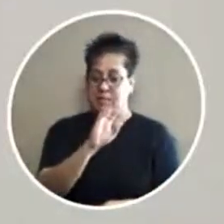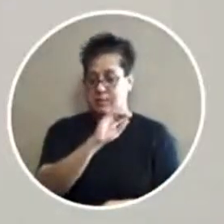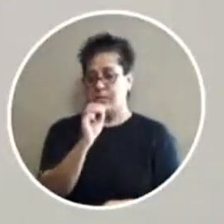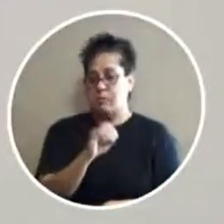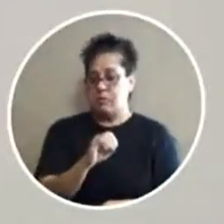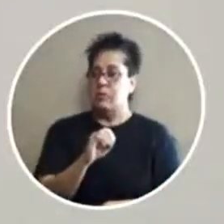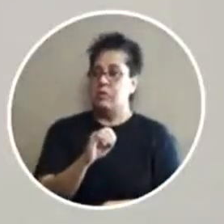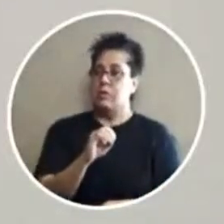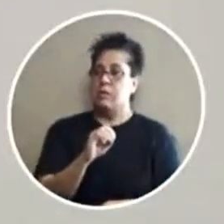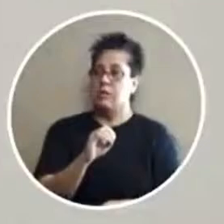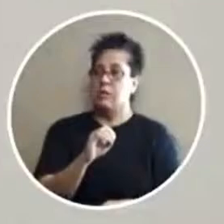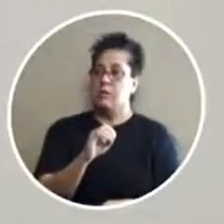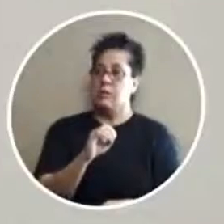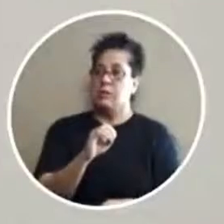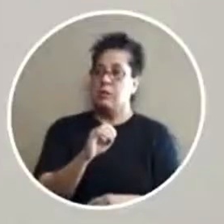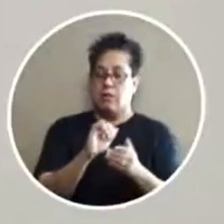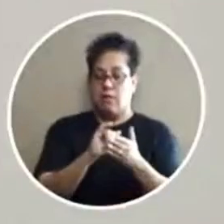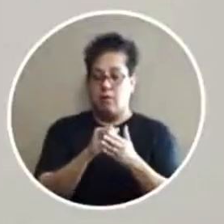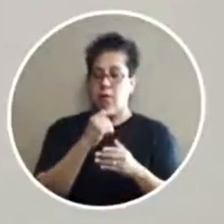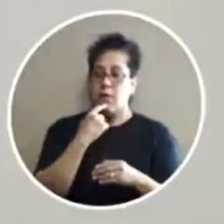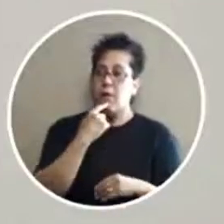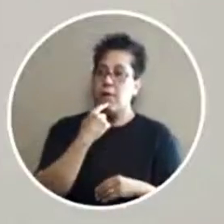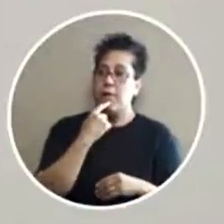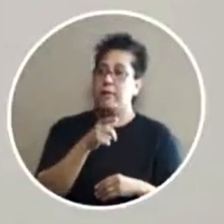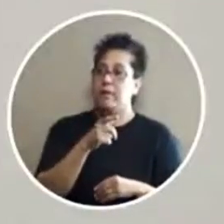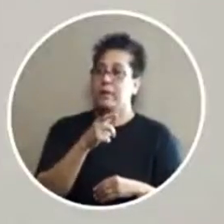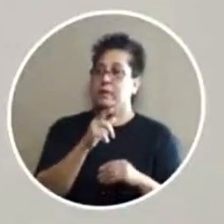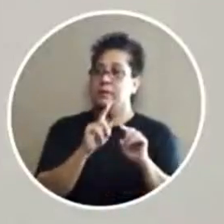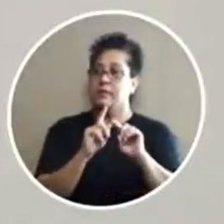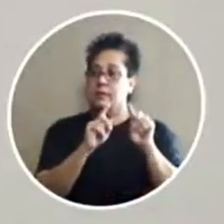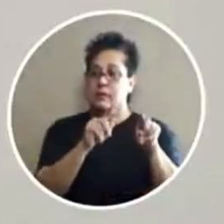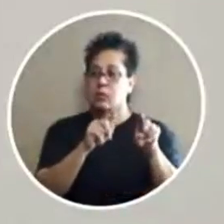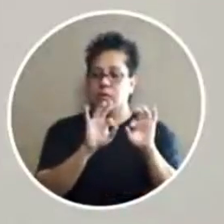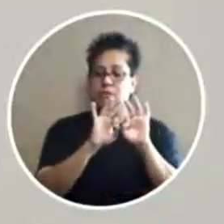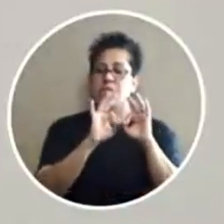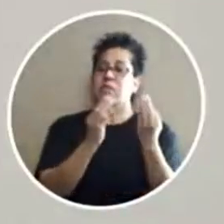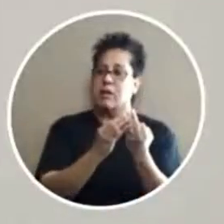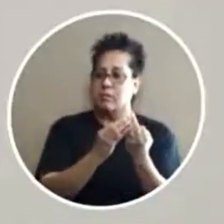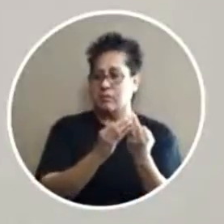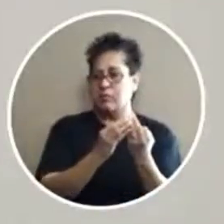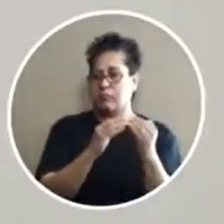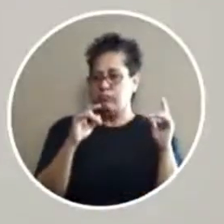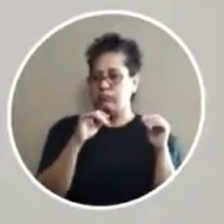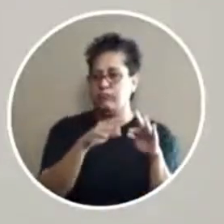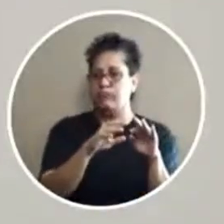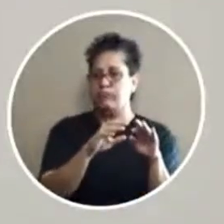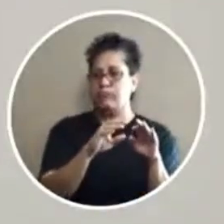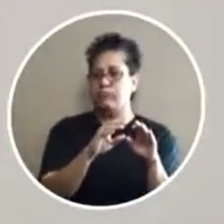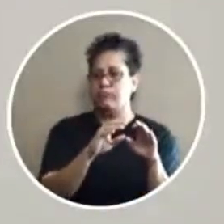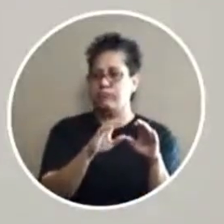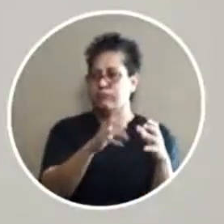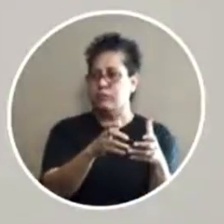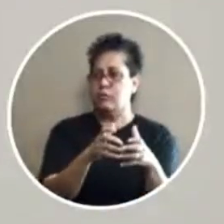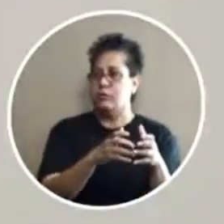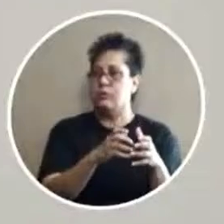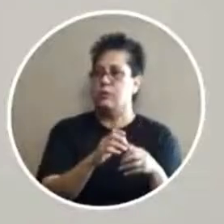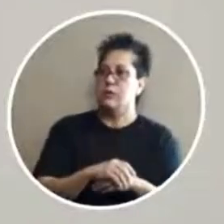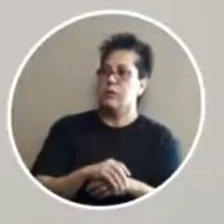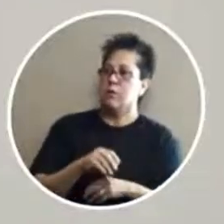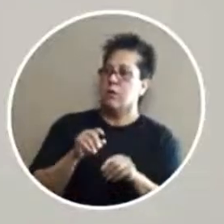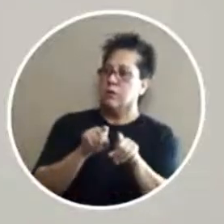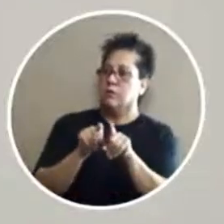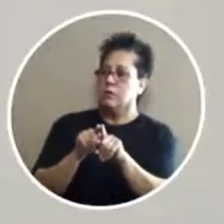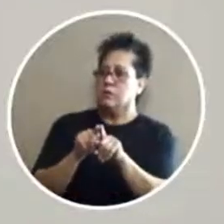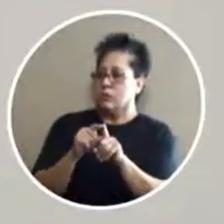6% of individuals that reported having attended family reunions. We had a small percentage, which